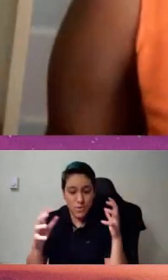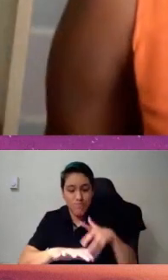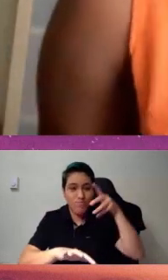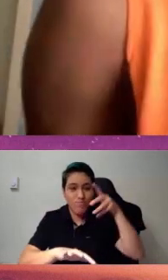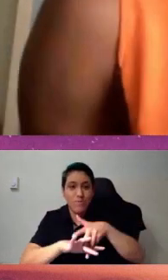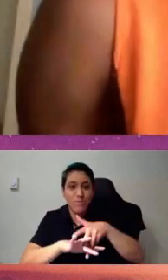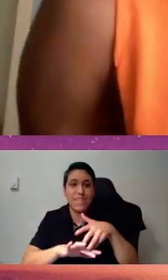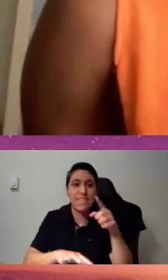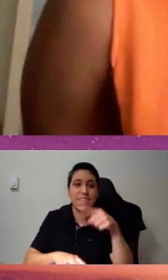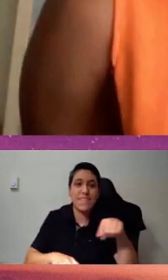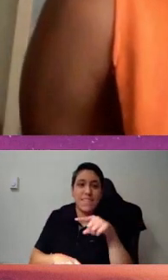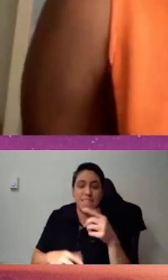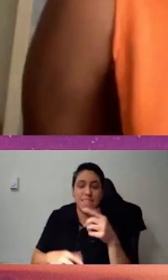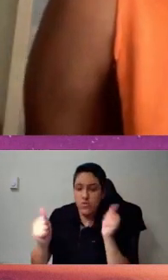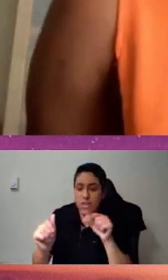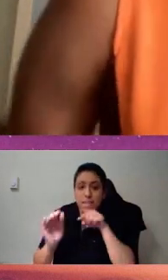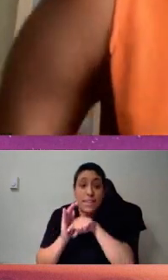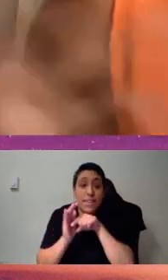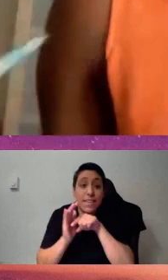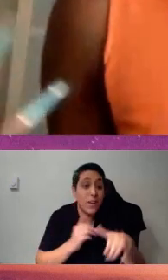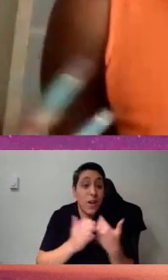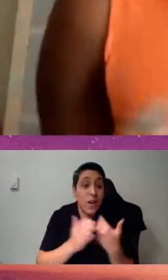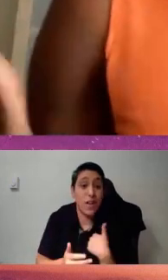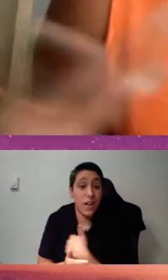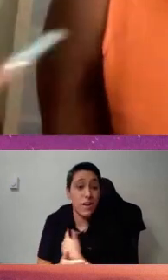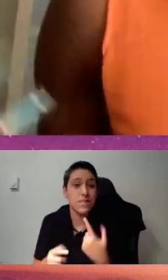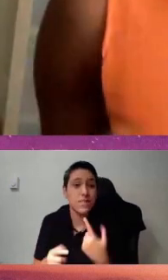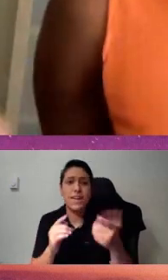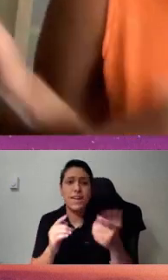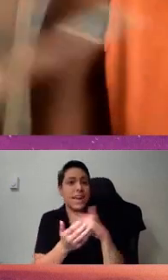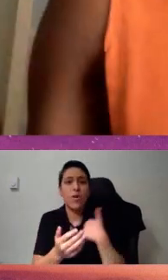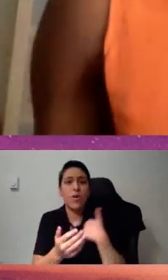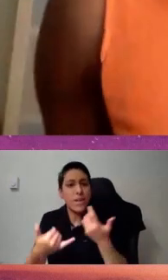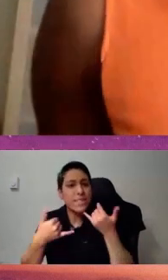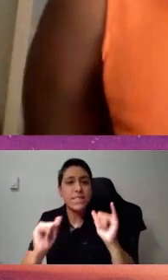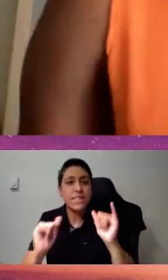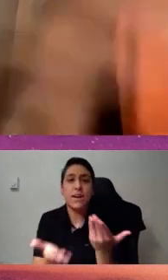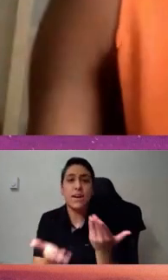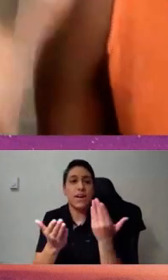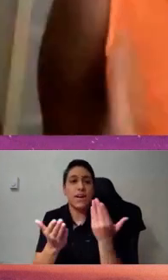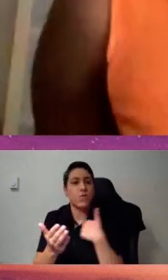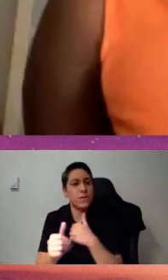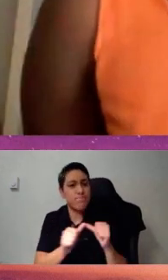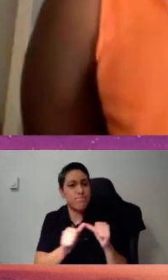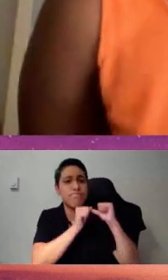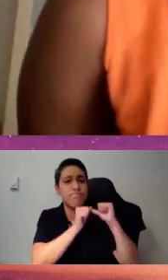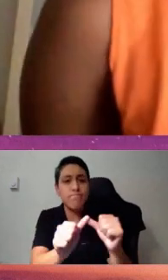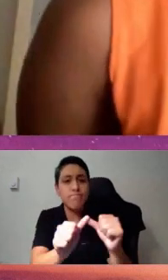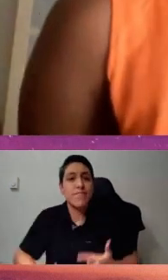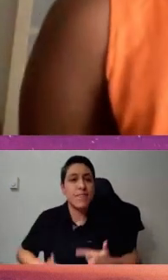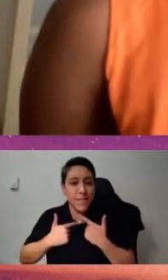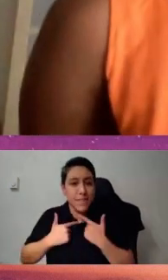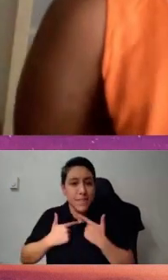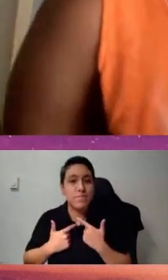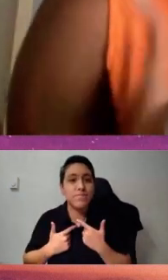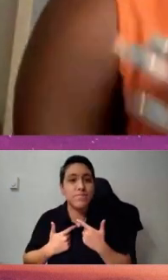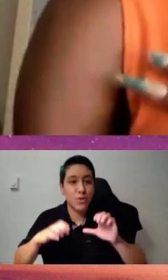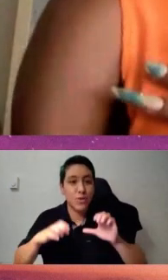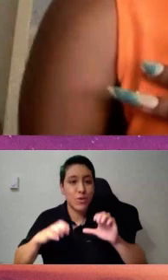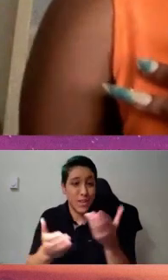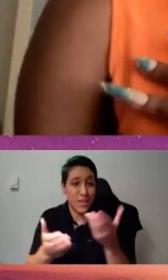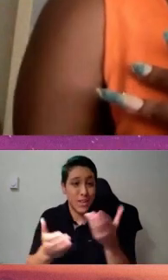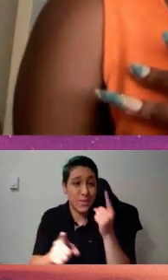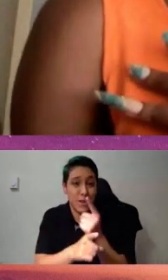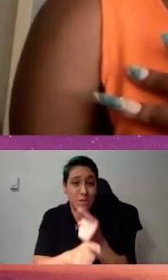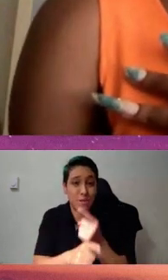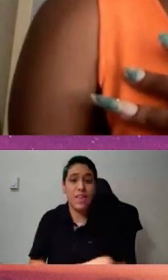to, kill it out, but again, we're still here, been here, thriving, doing it, doing the things, right? And even as someone